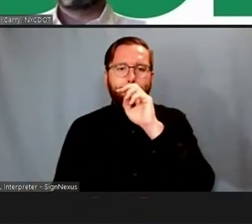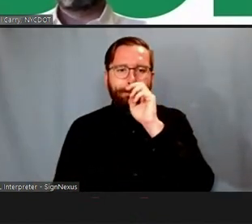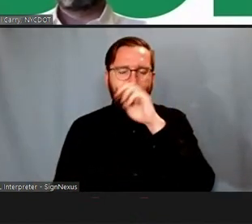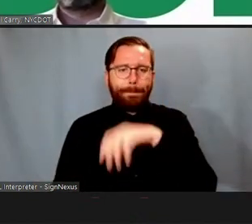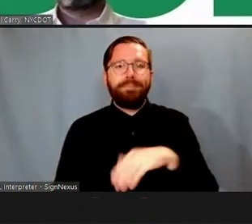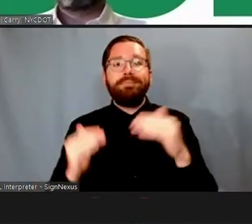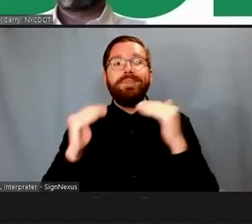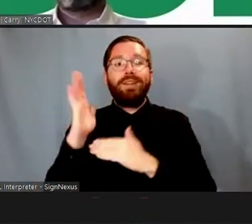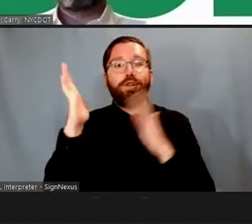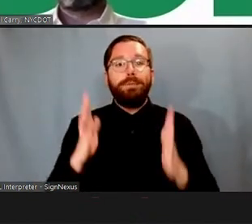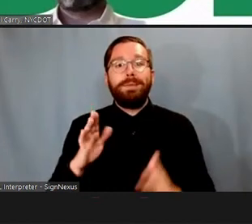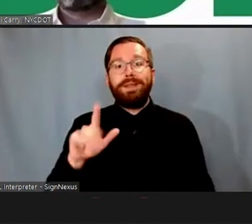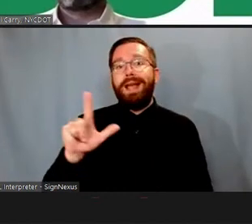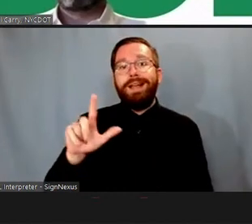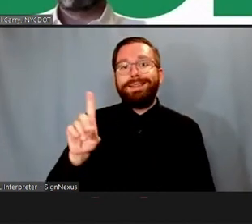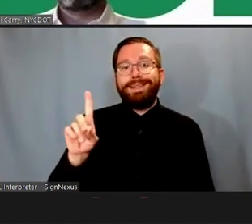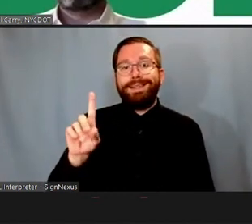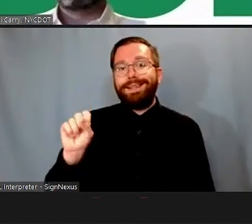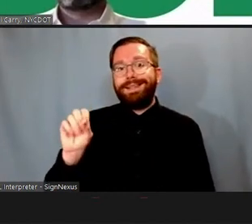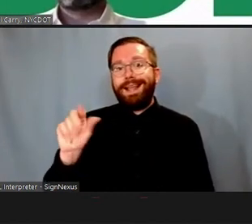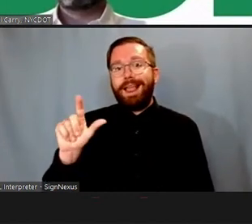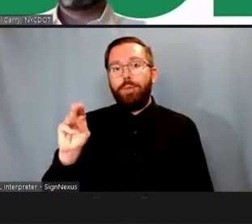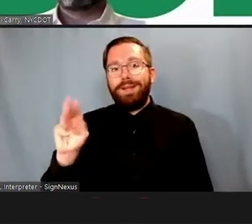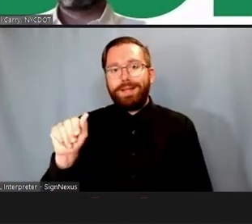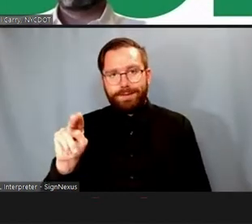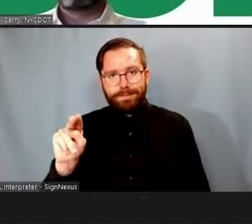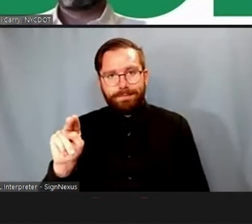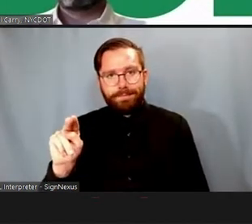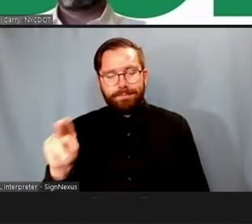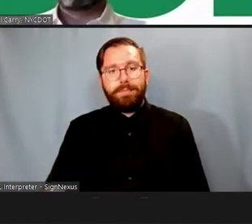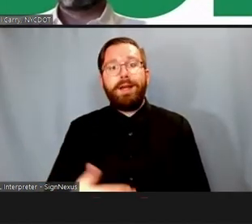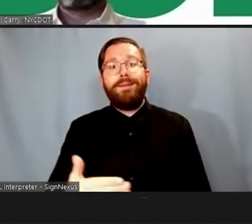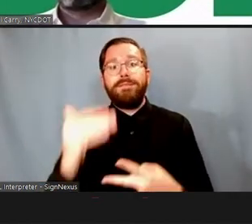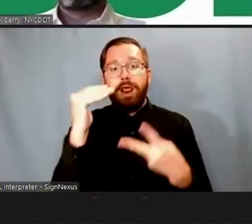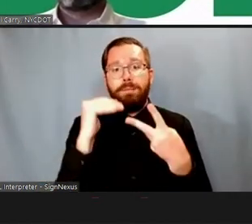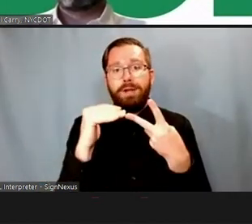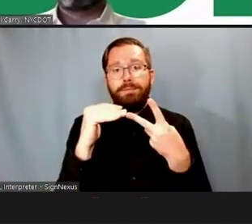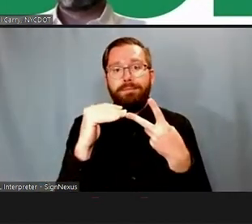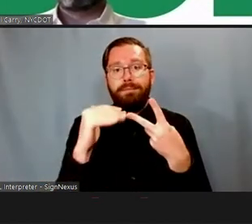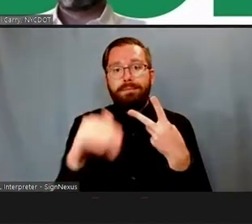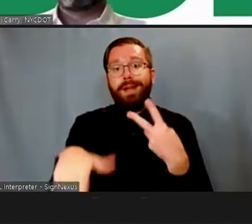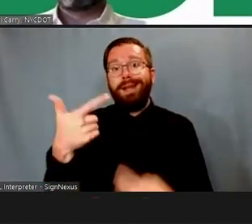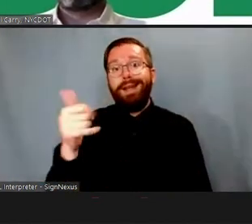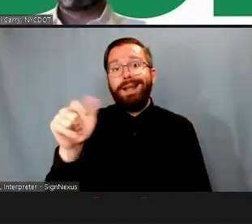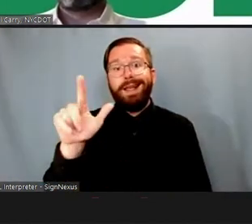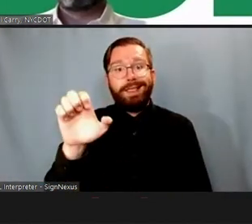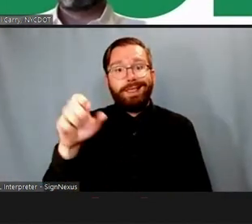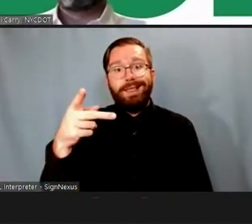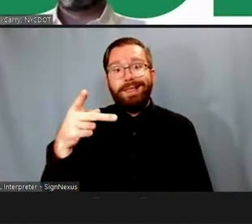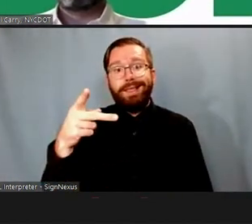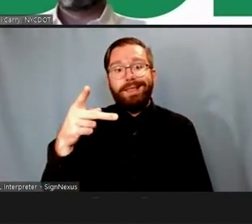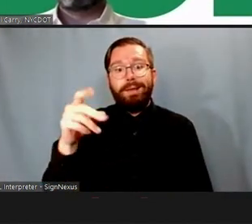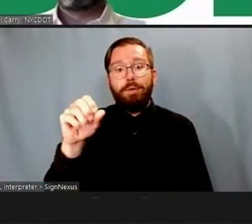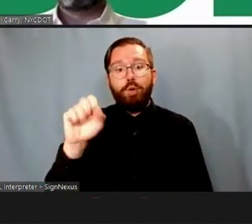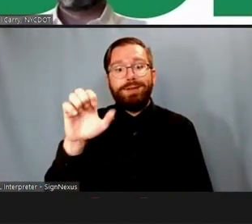our next speaker is ld solomon followed by dale posey